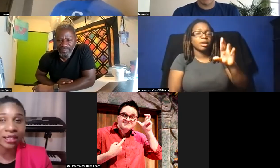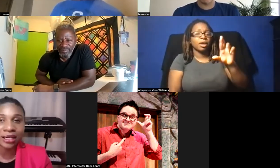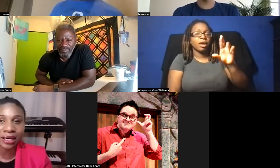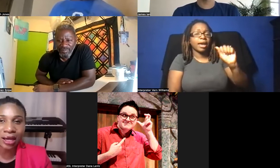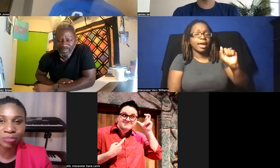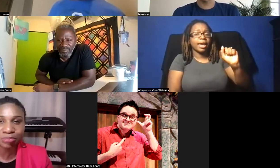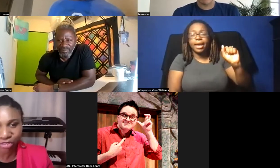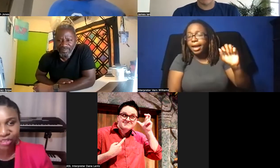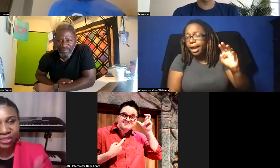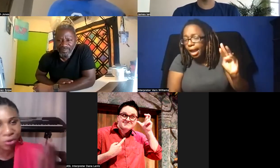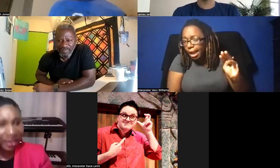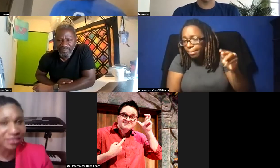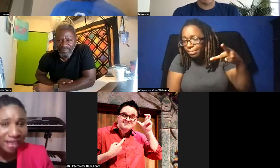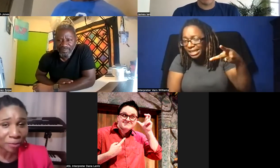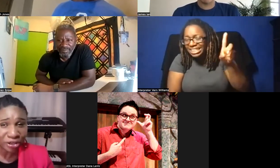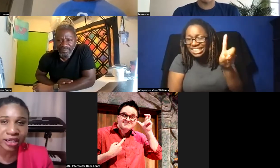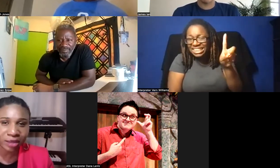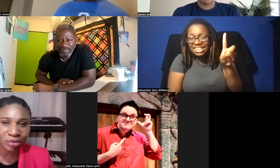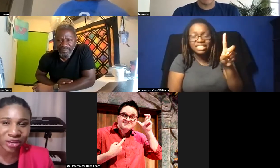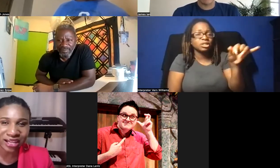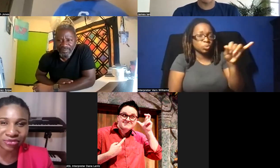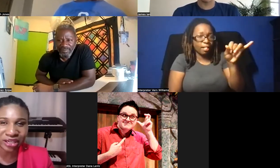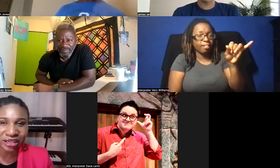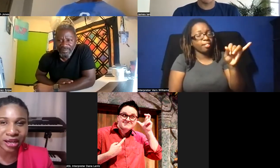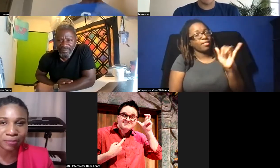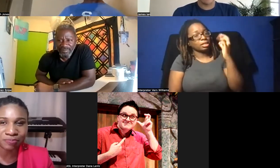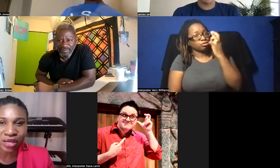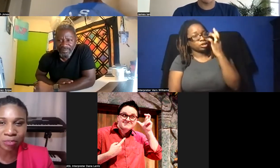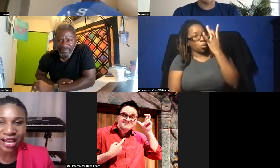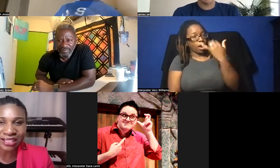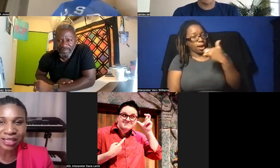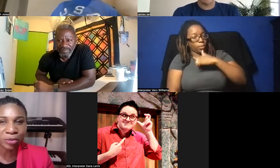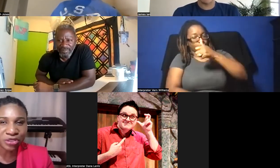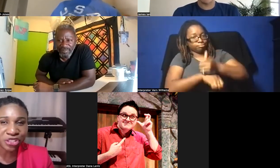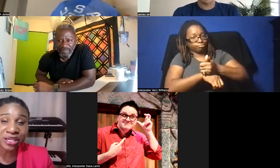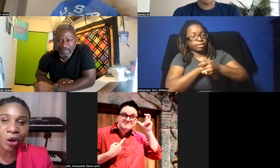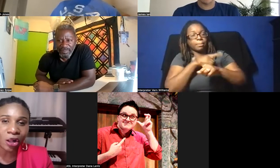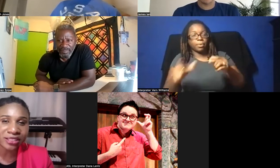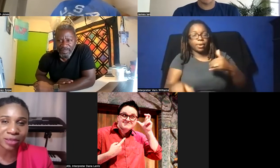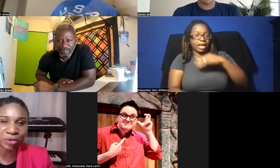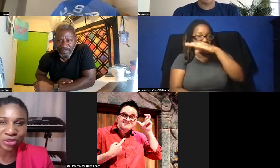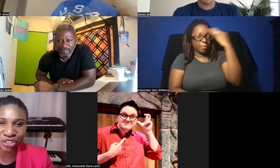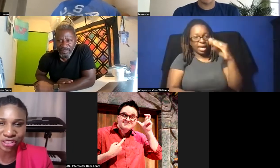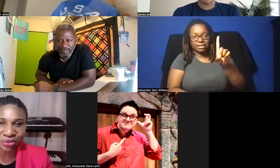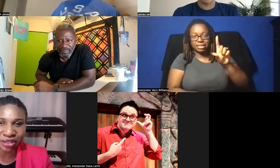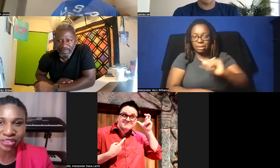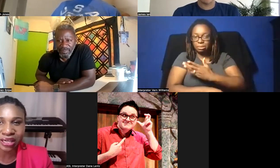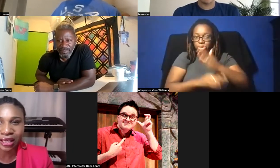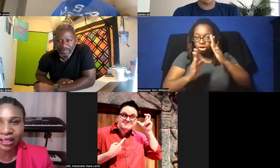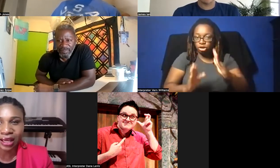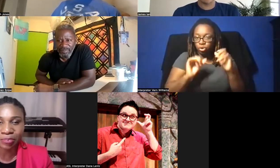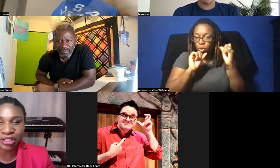RAMPD. This is why this is happening, but we elevate Black disabled musicians and all disabled musicians and